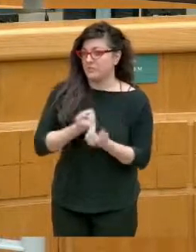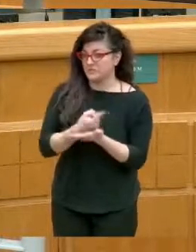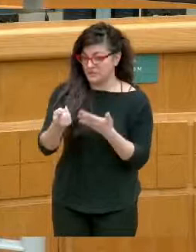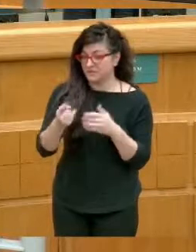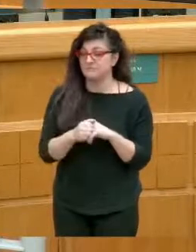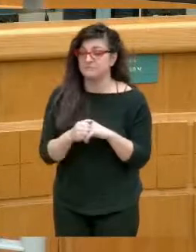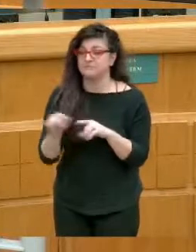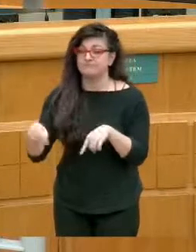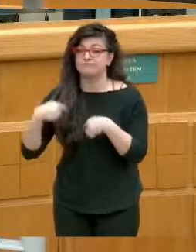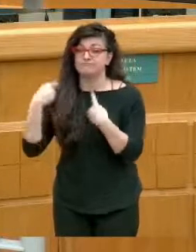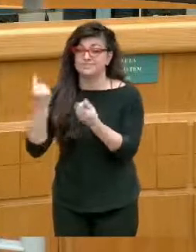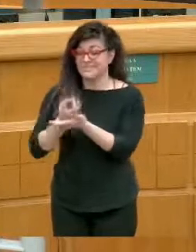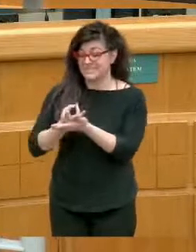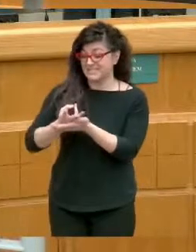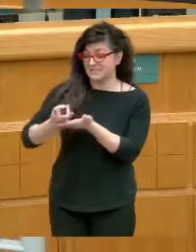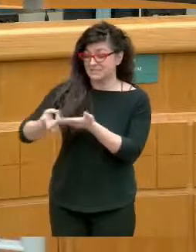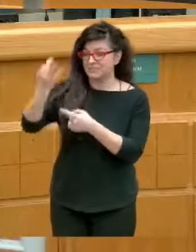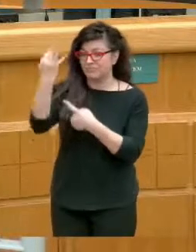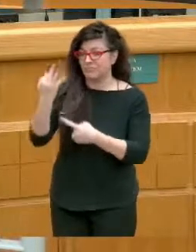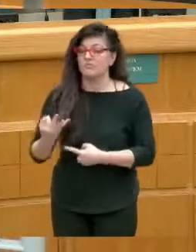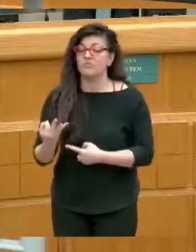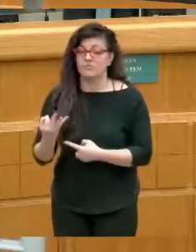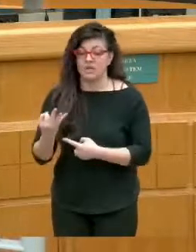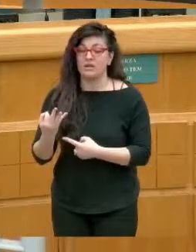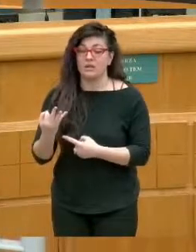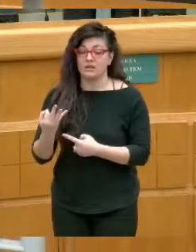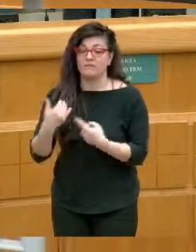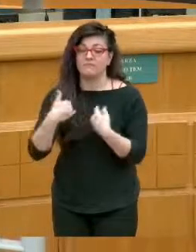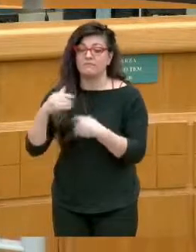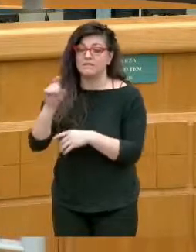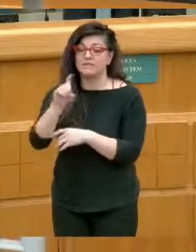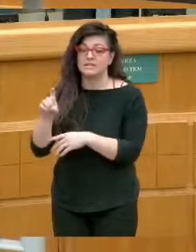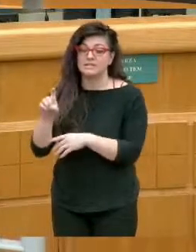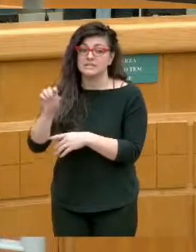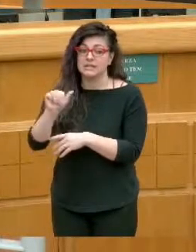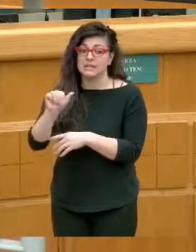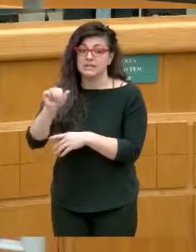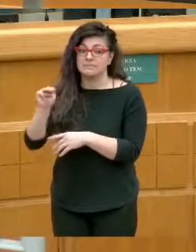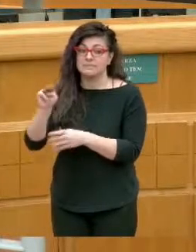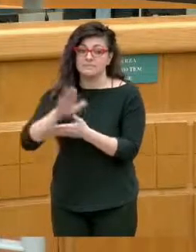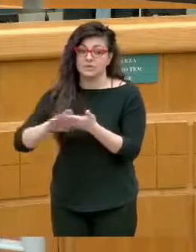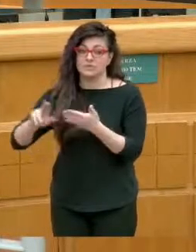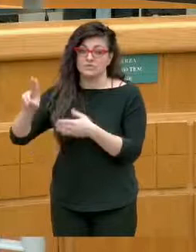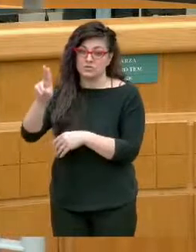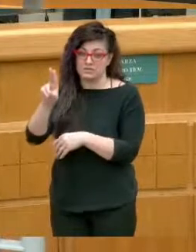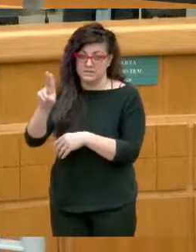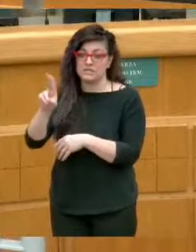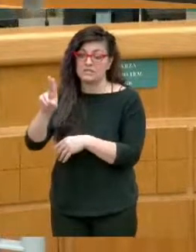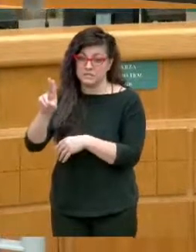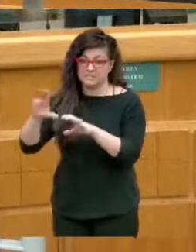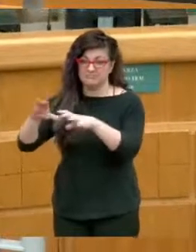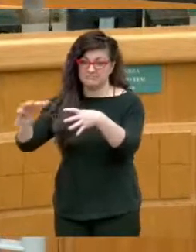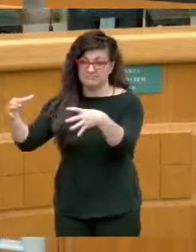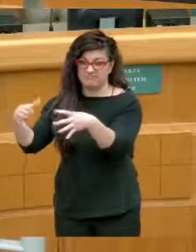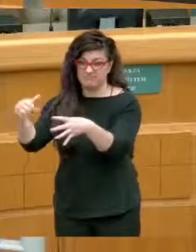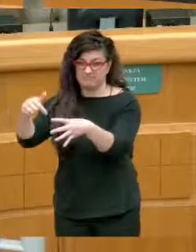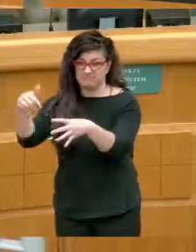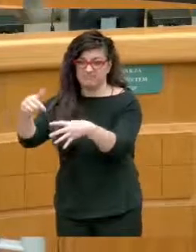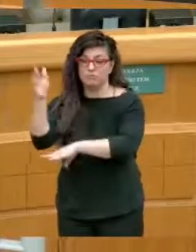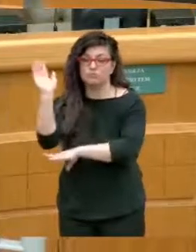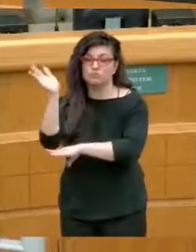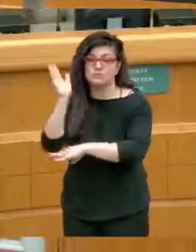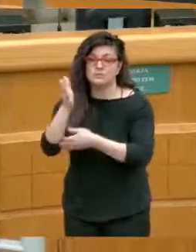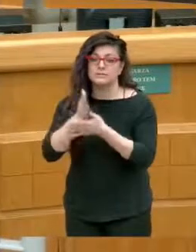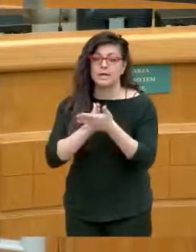over the past 6 weeks is on Friday we've had our Texas A&M University at Corpus Christi team present